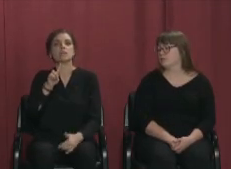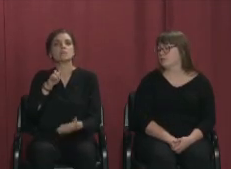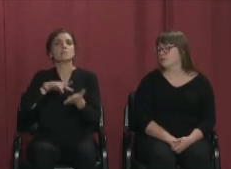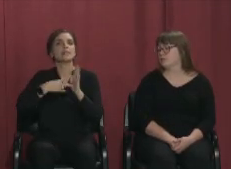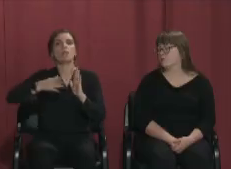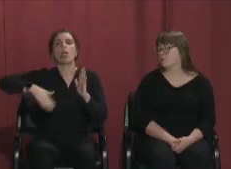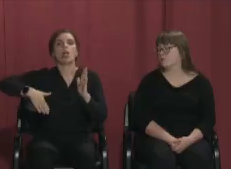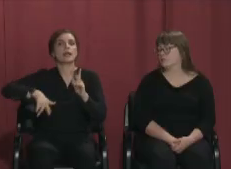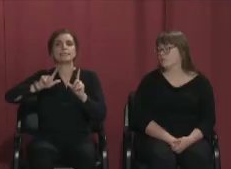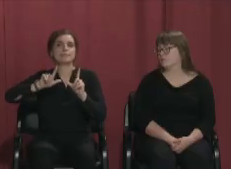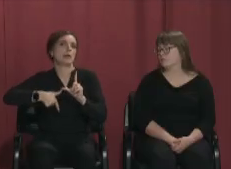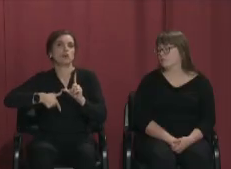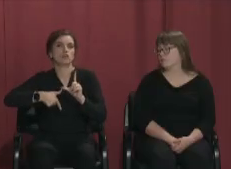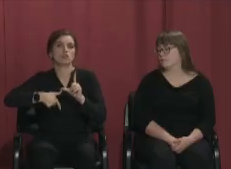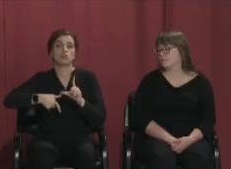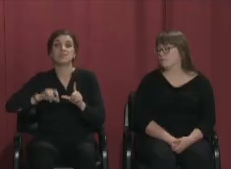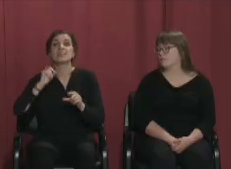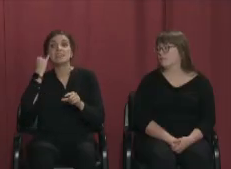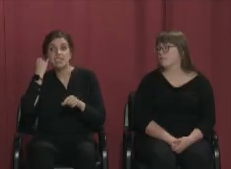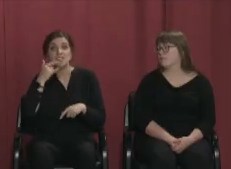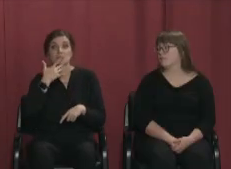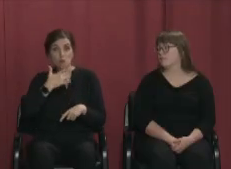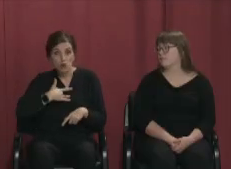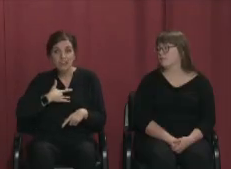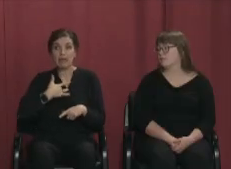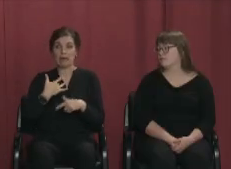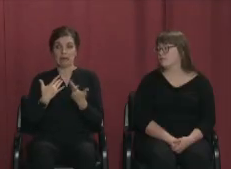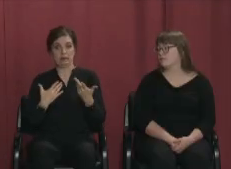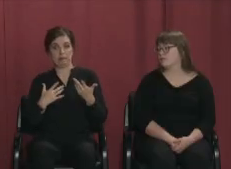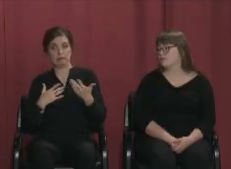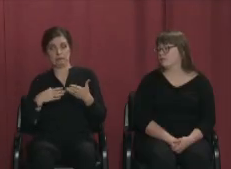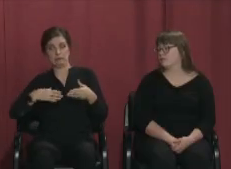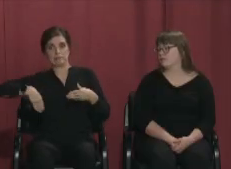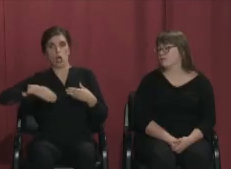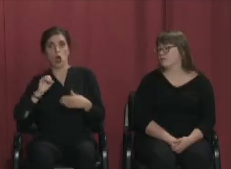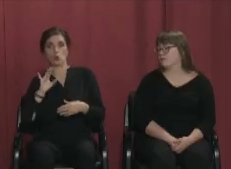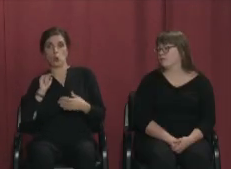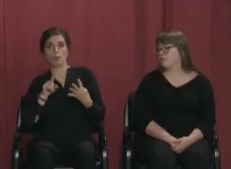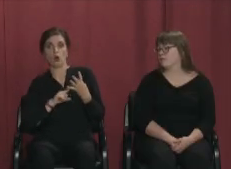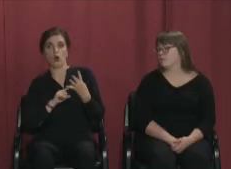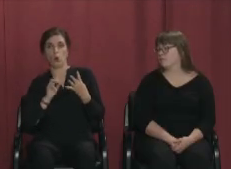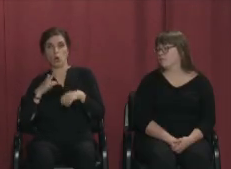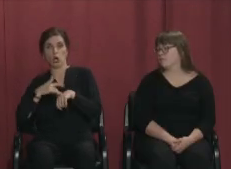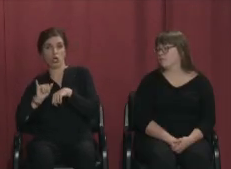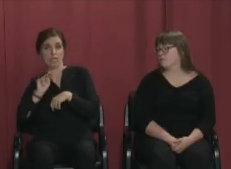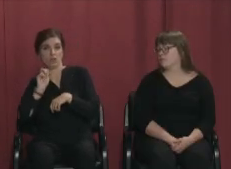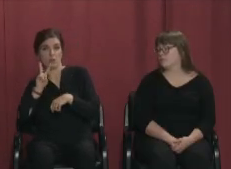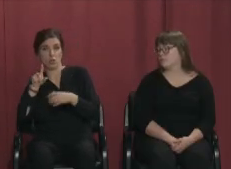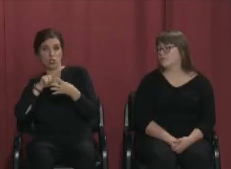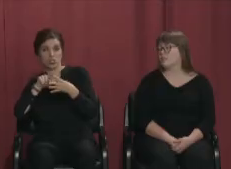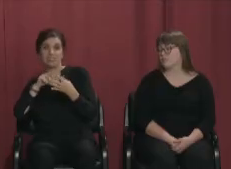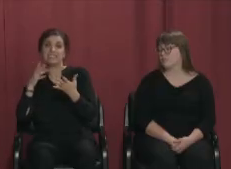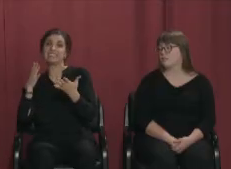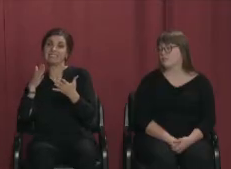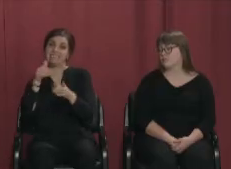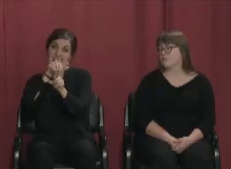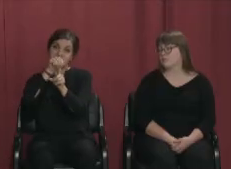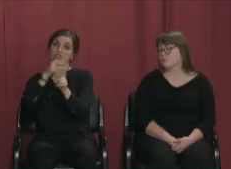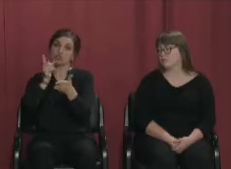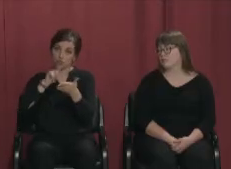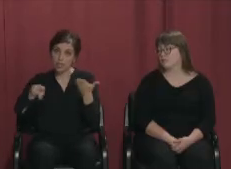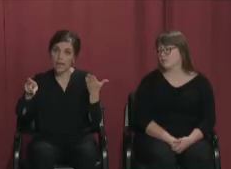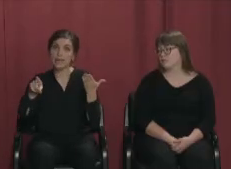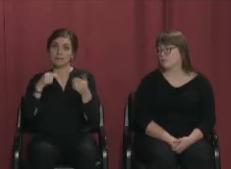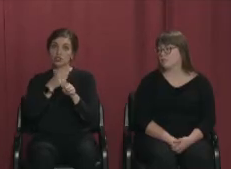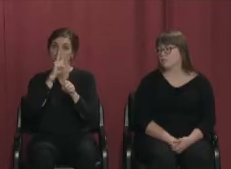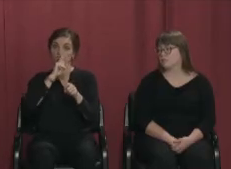birthdays in October or very early in November, please look at if your license is expired or your ID is expired, because that's unacceptable, and that's